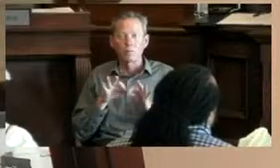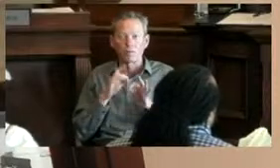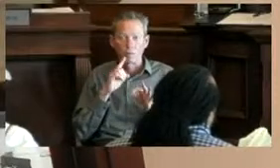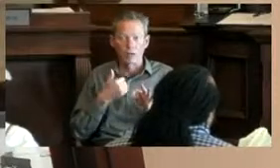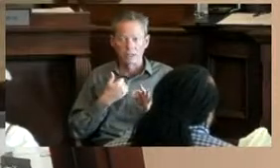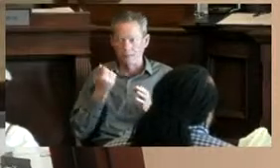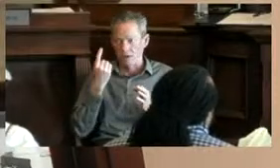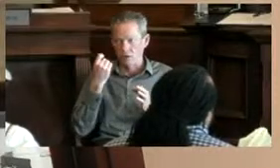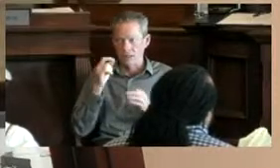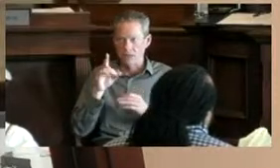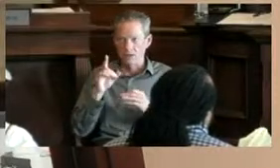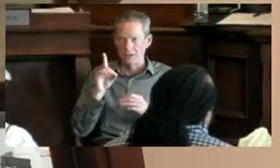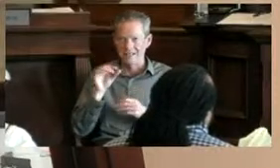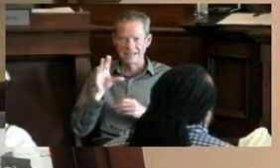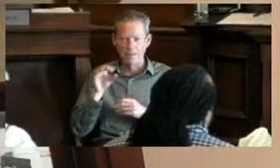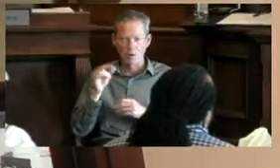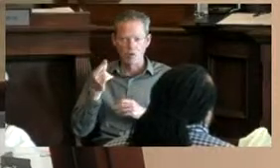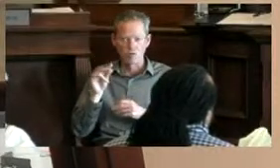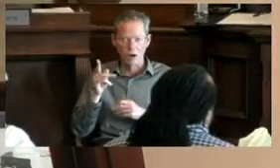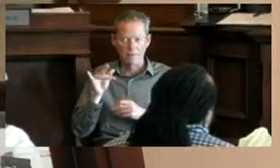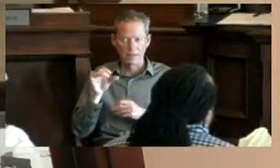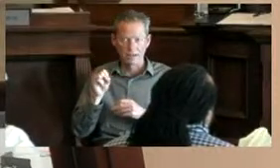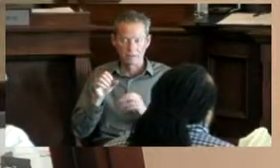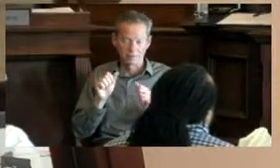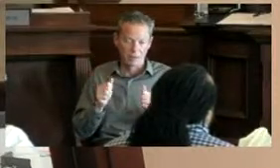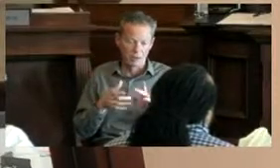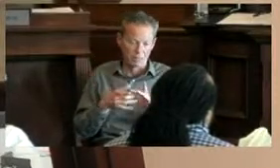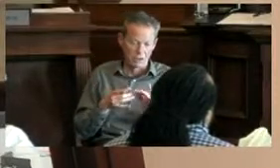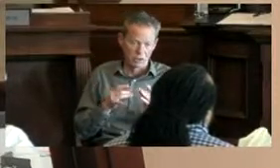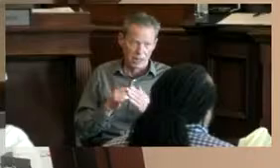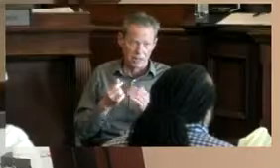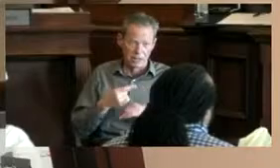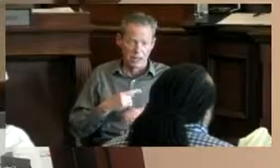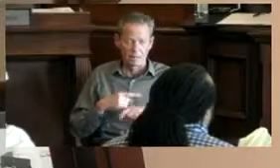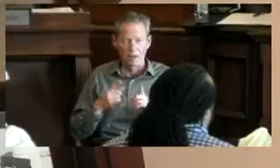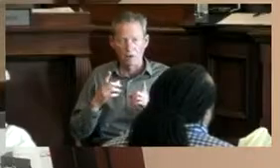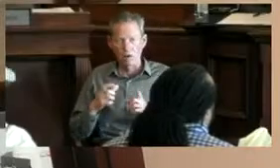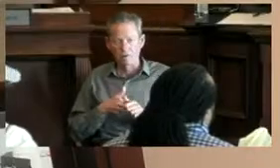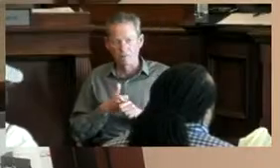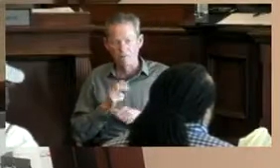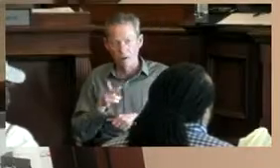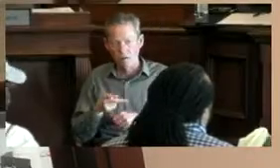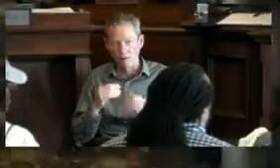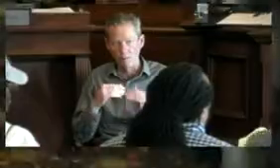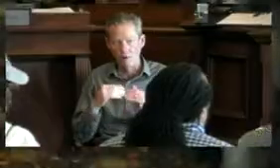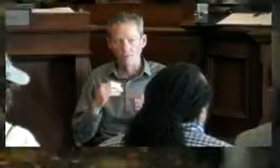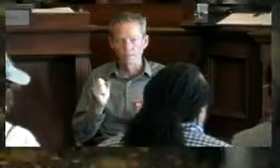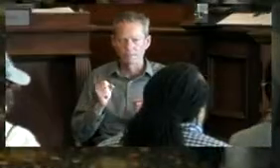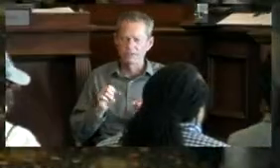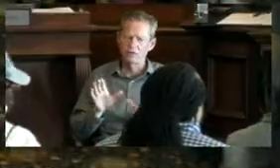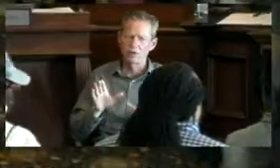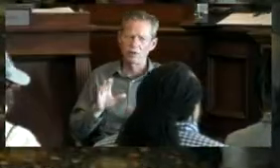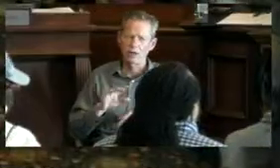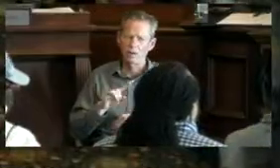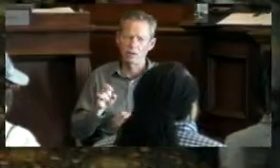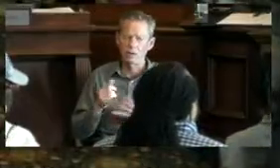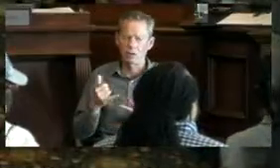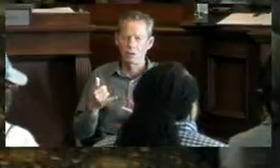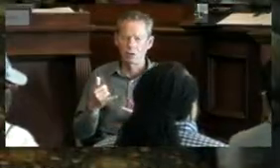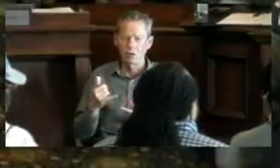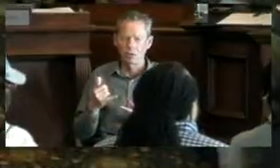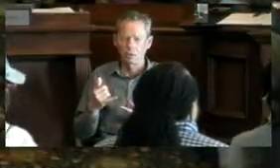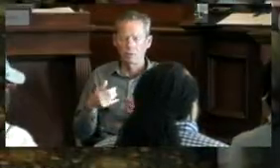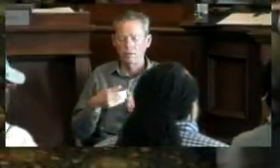just understand the demographics a little bit more. So if you could speak to that maybe a little bit today, but I would love to follow up on that some more. That's a great question. And so currently